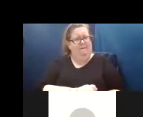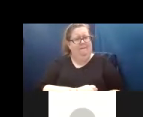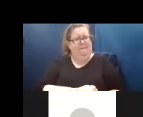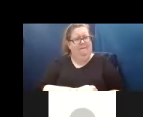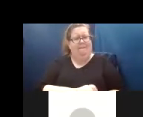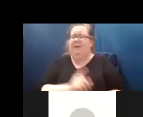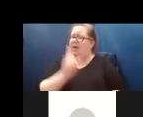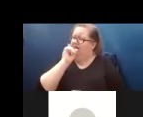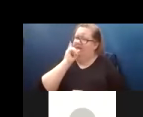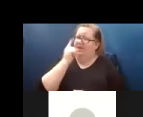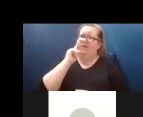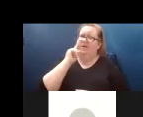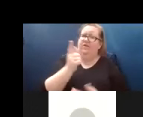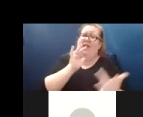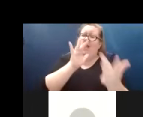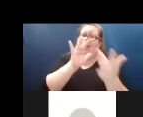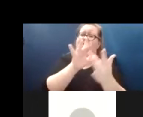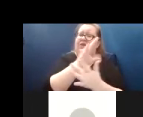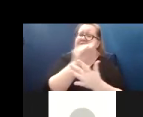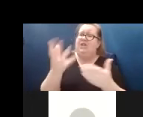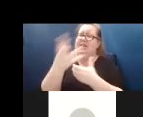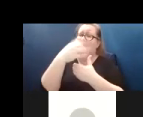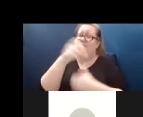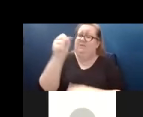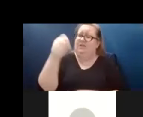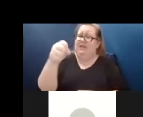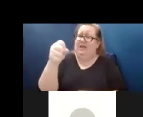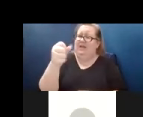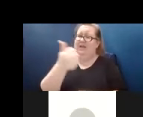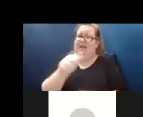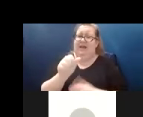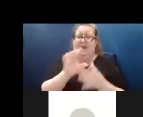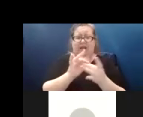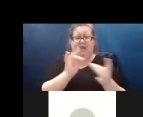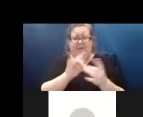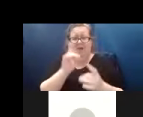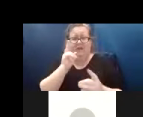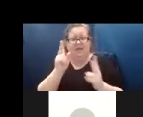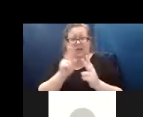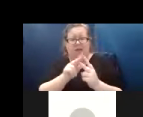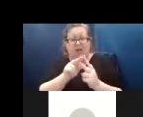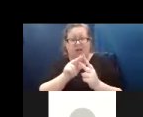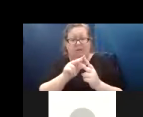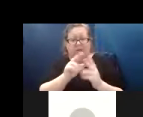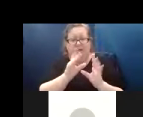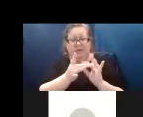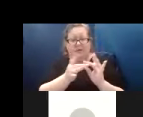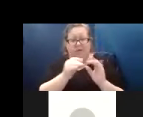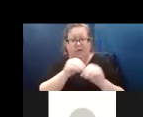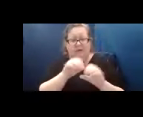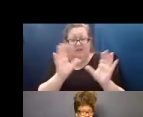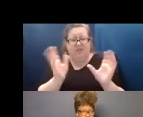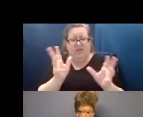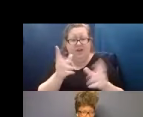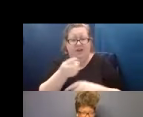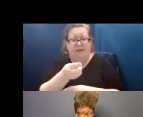I think for outreach and engagement, Yes, yeah. it Any is. comments? I see a And- couple Mhm. questions in the chat. Some long